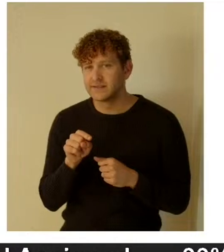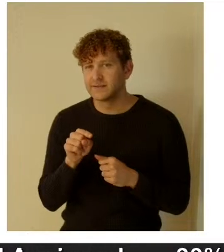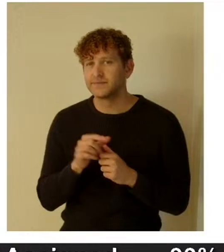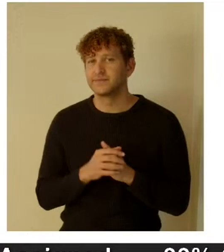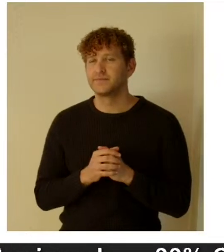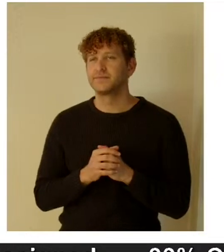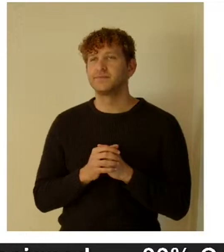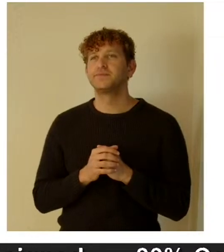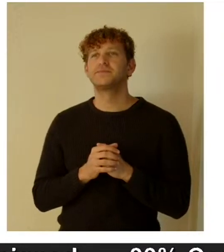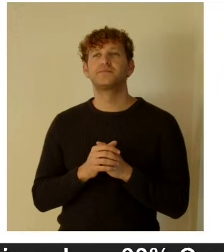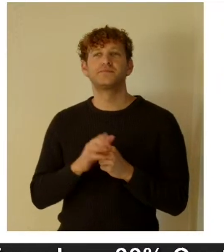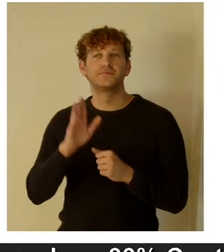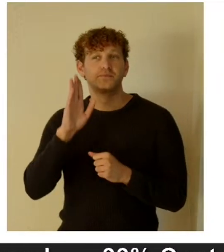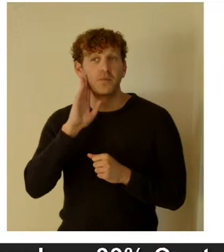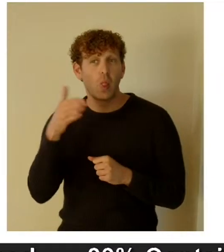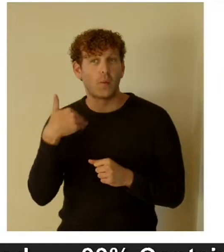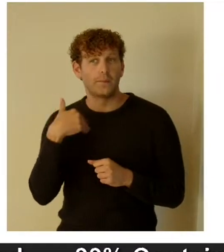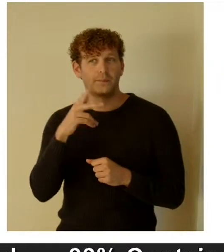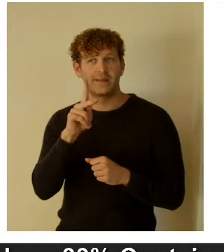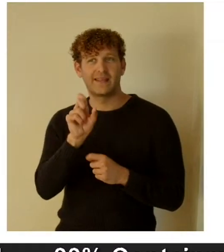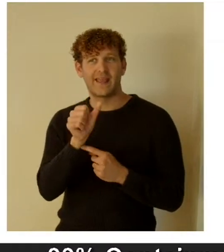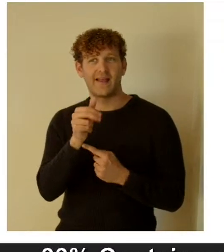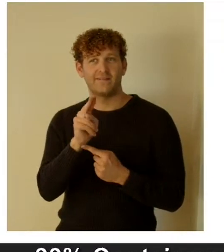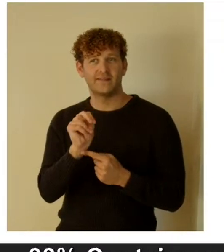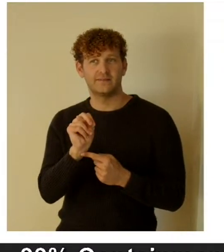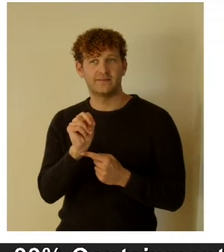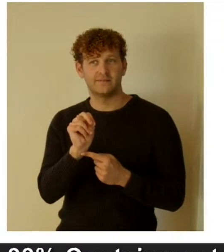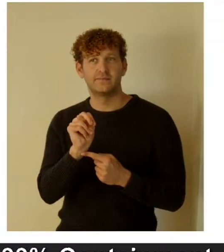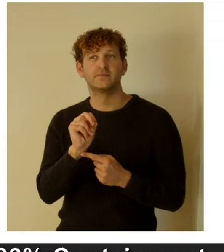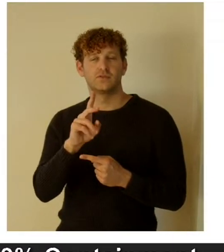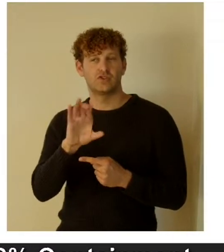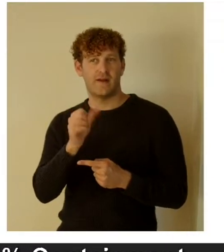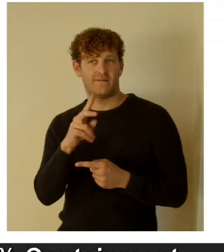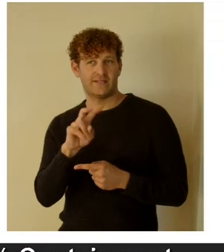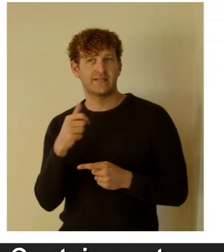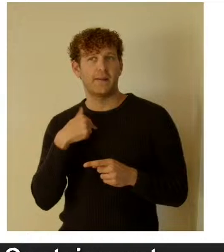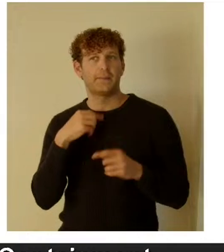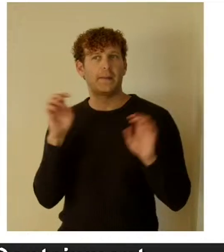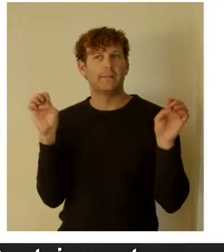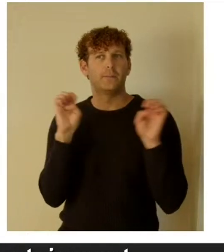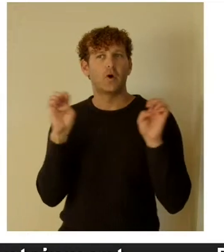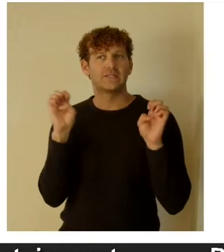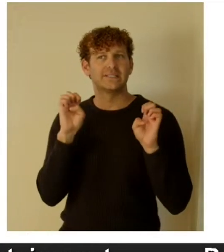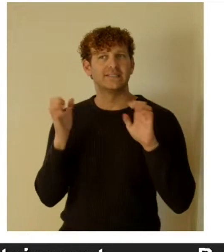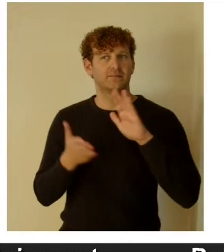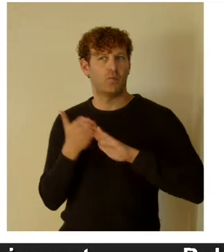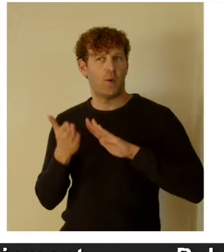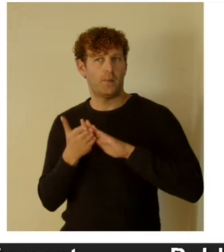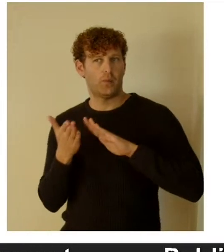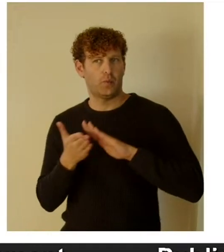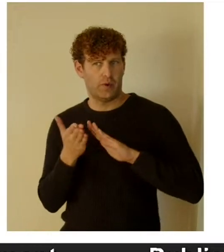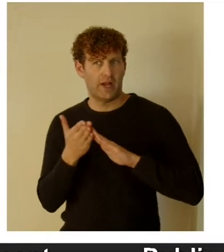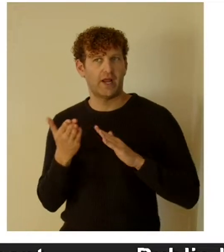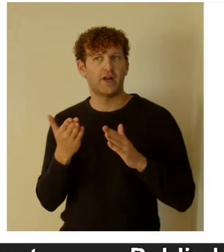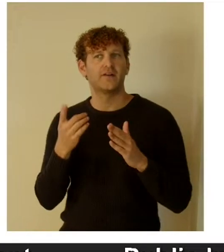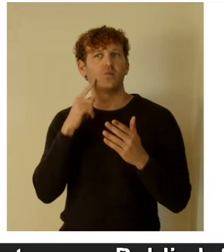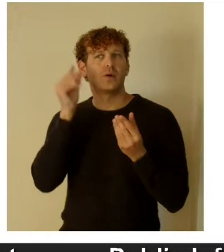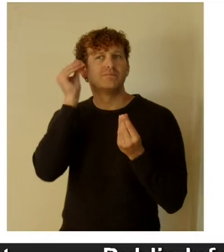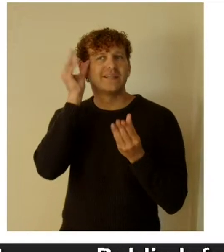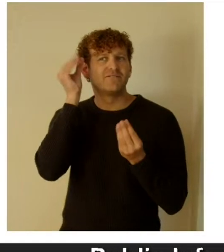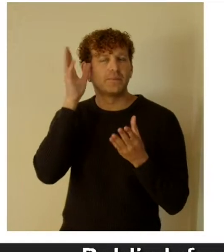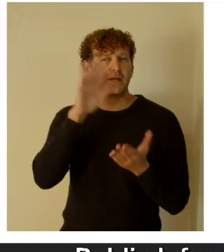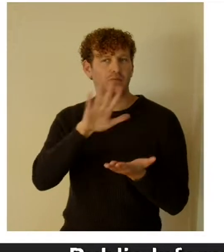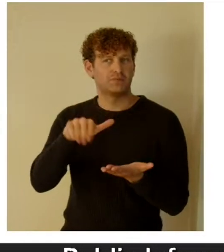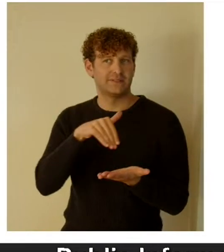Hello, I'm Kevin Chavez here on behalf of the Los Angeles County Emergency Operations Center and Coordinated Joint Information Center. As we